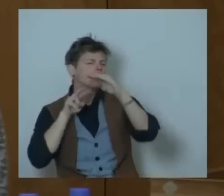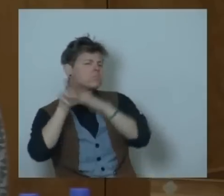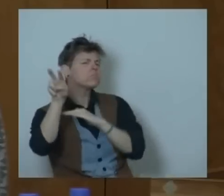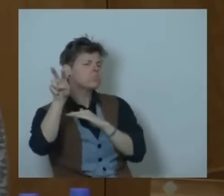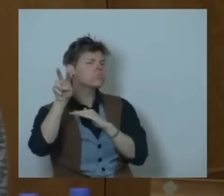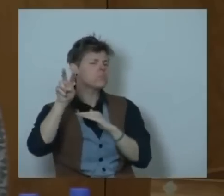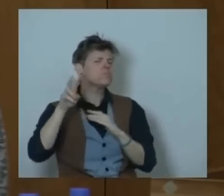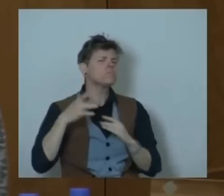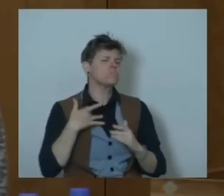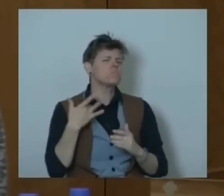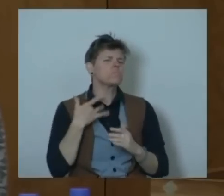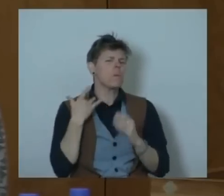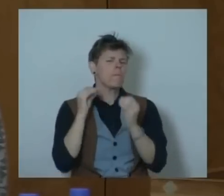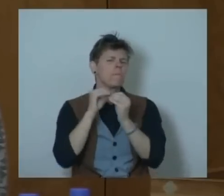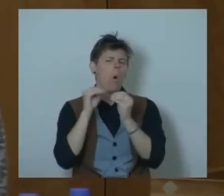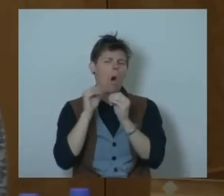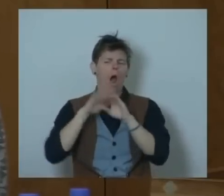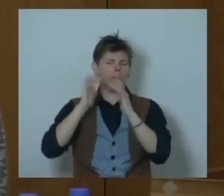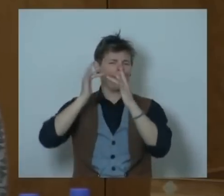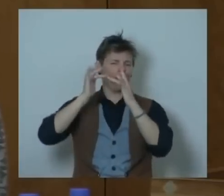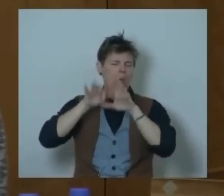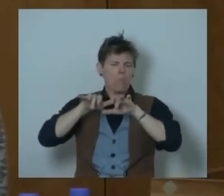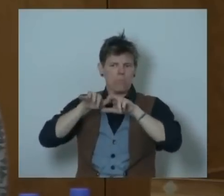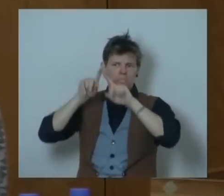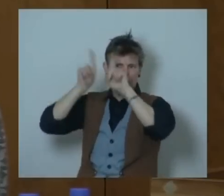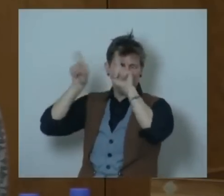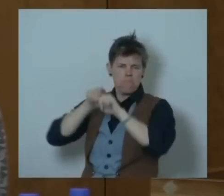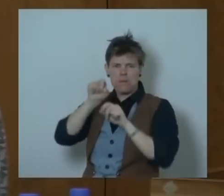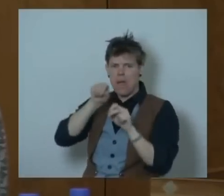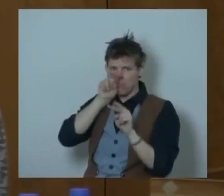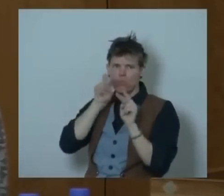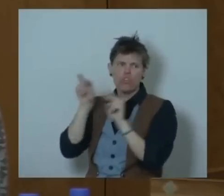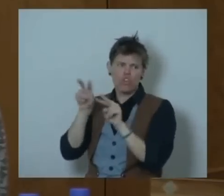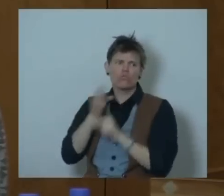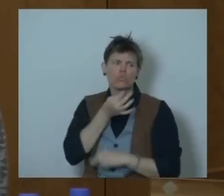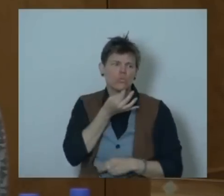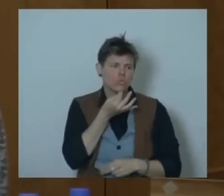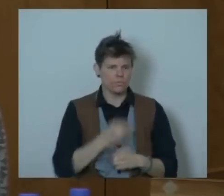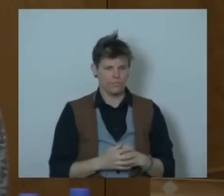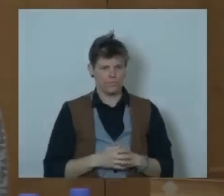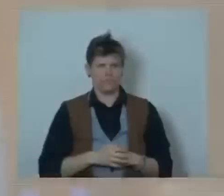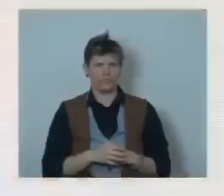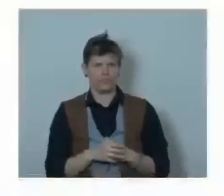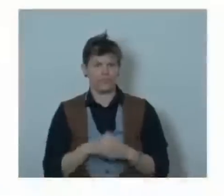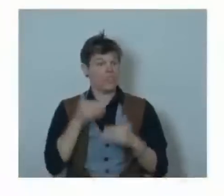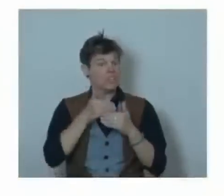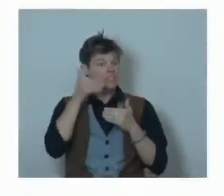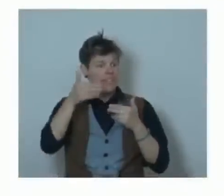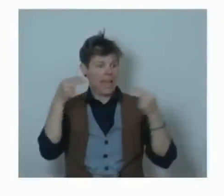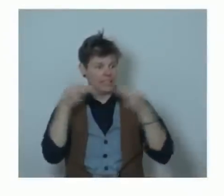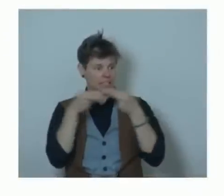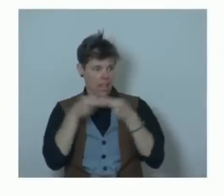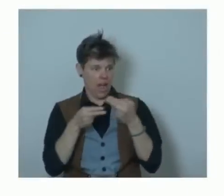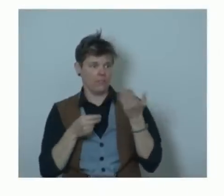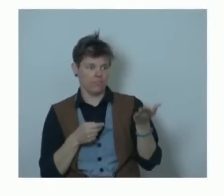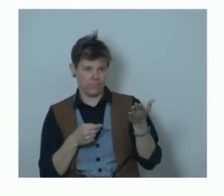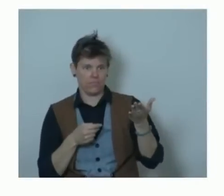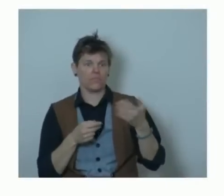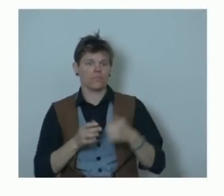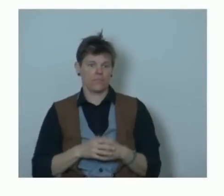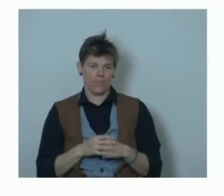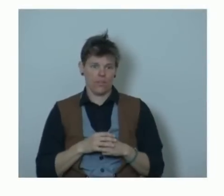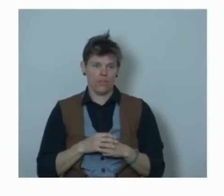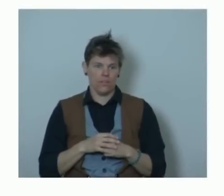on the website, on the DOH website very soon. Now, the next slide is something I know everybody has really